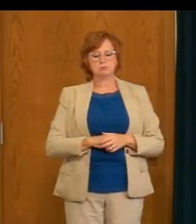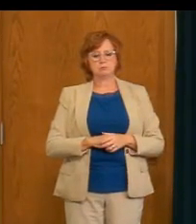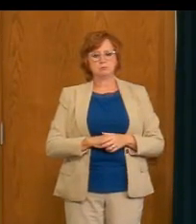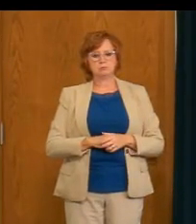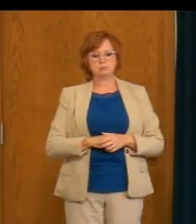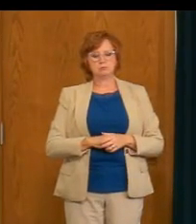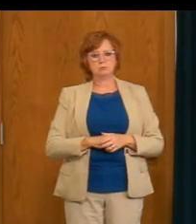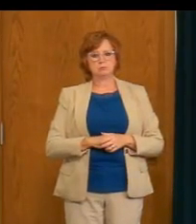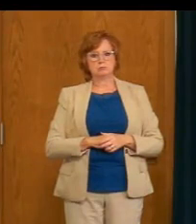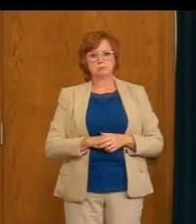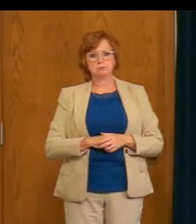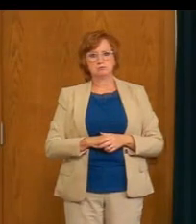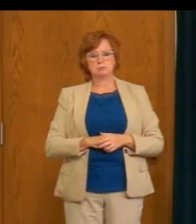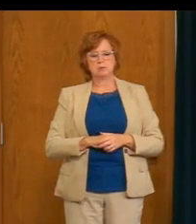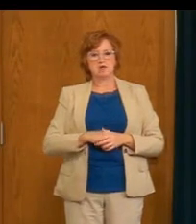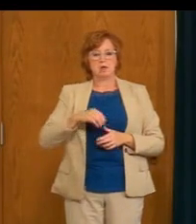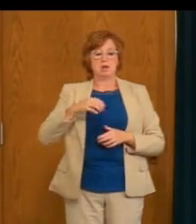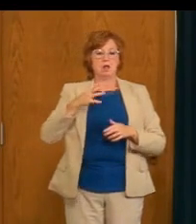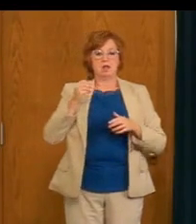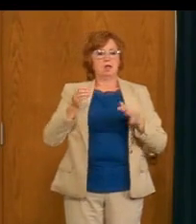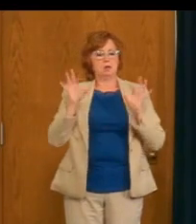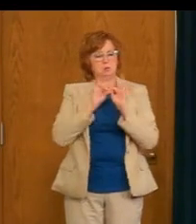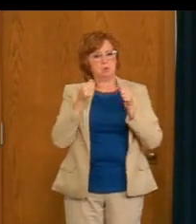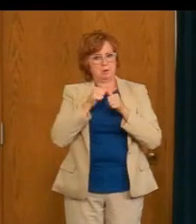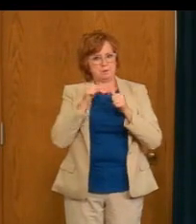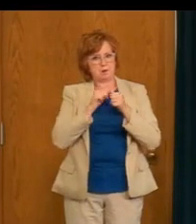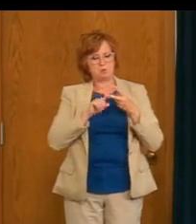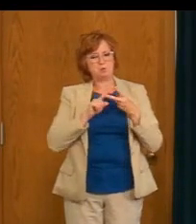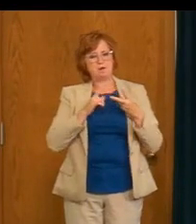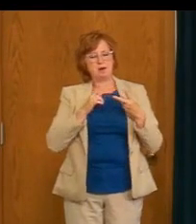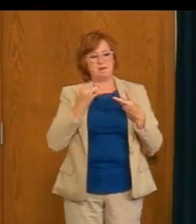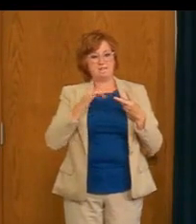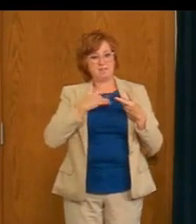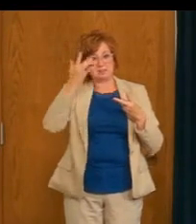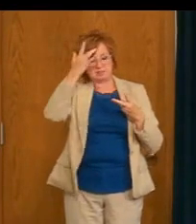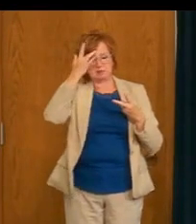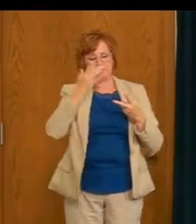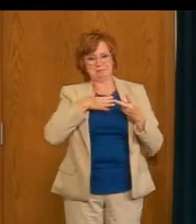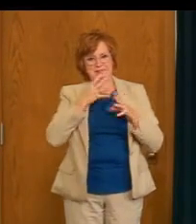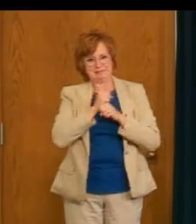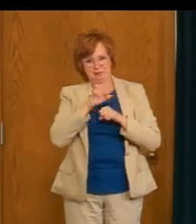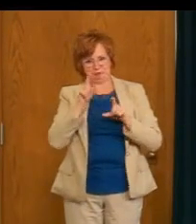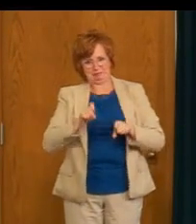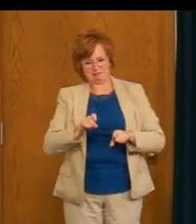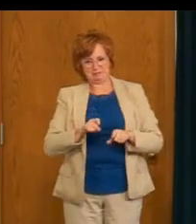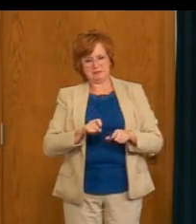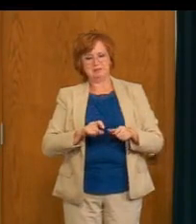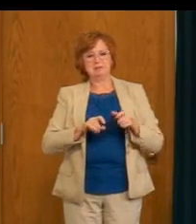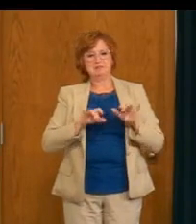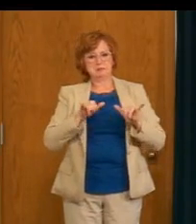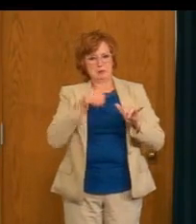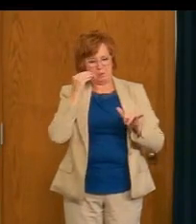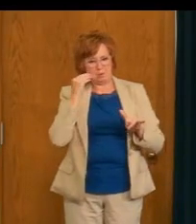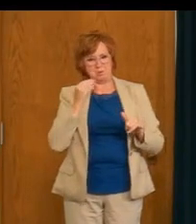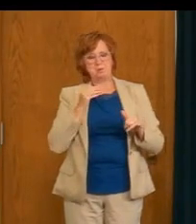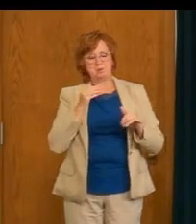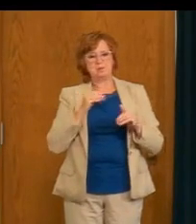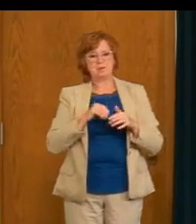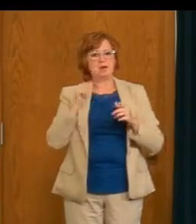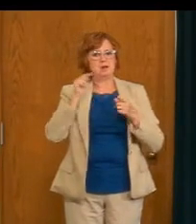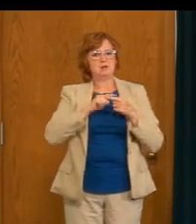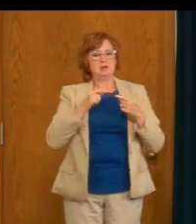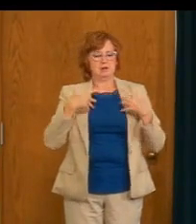tested when you're unwell is going to be critical. Staying home if you are unwell till you've been cleared by public health, till your symptoms are better, is going to